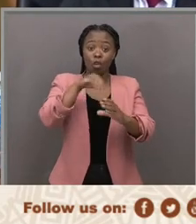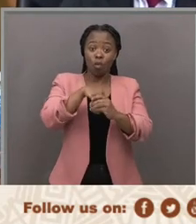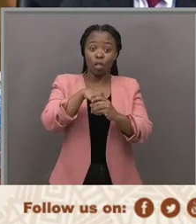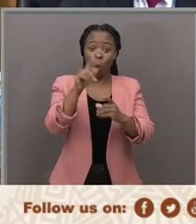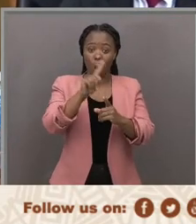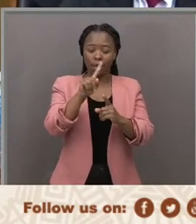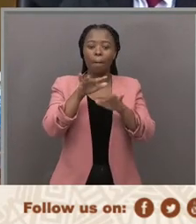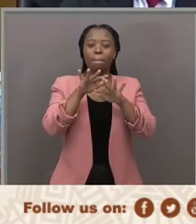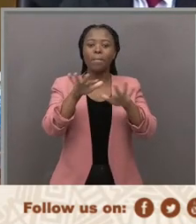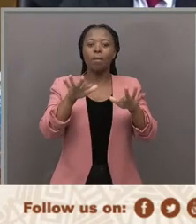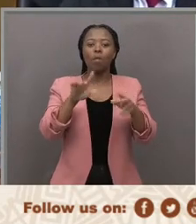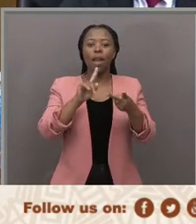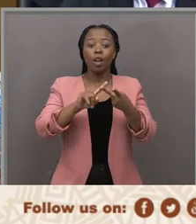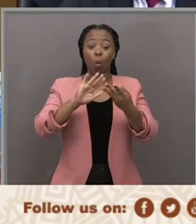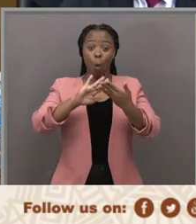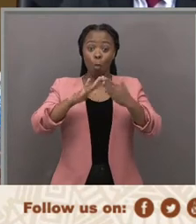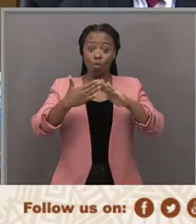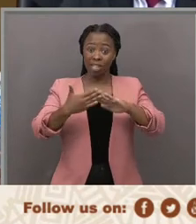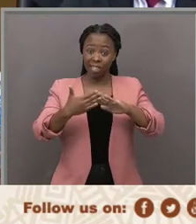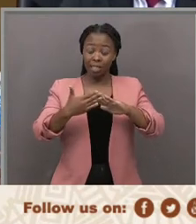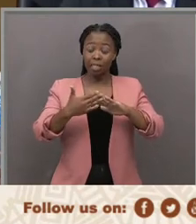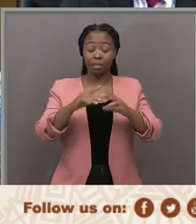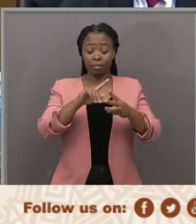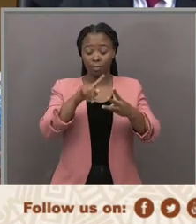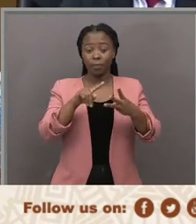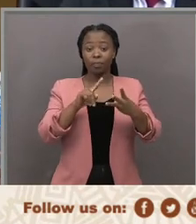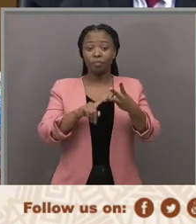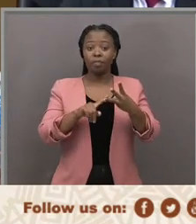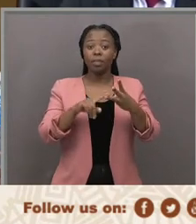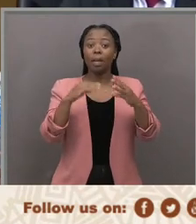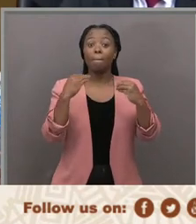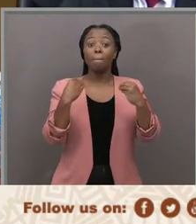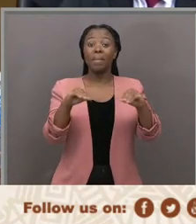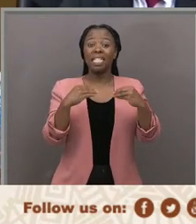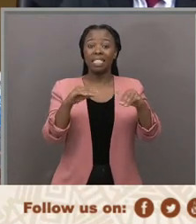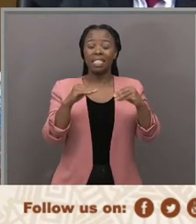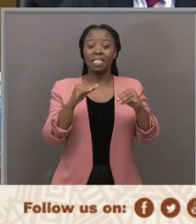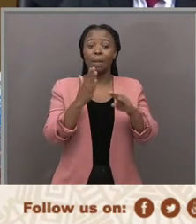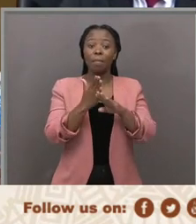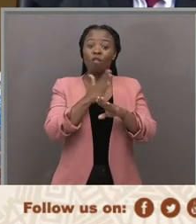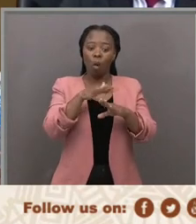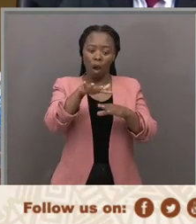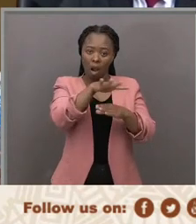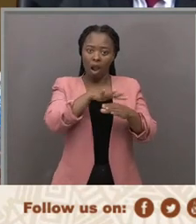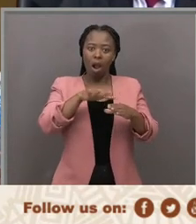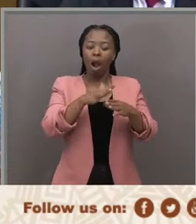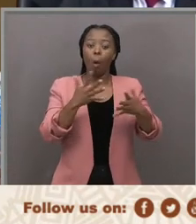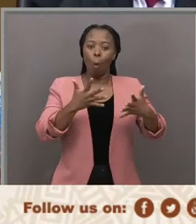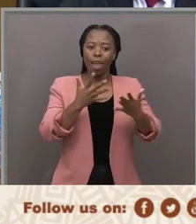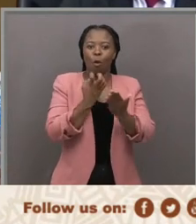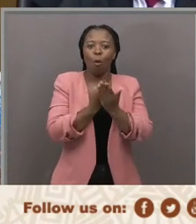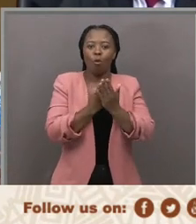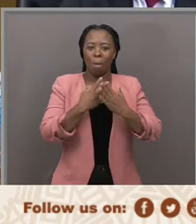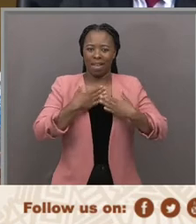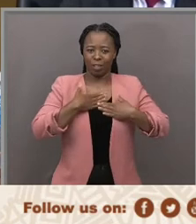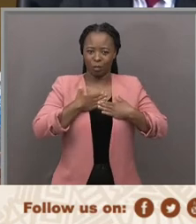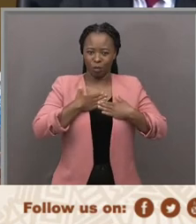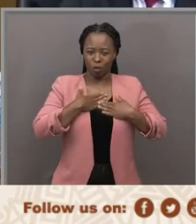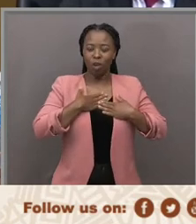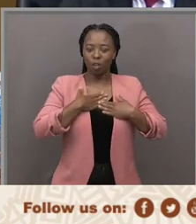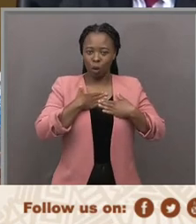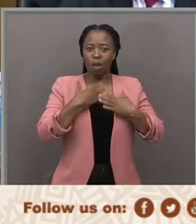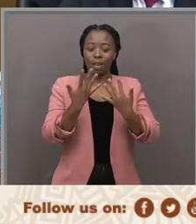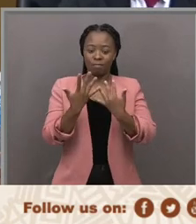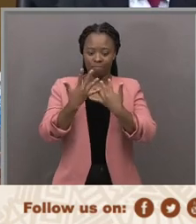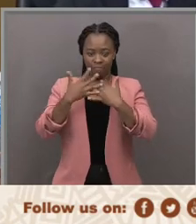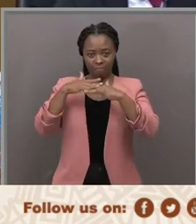communities and businesses that have often been on the periphery of our economy. Their integration into the mainstream